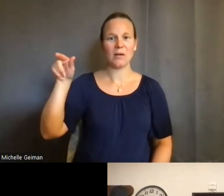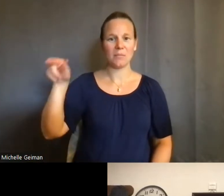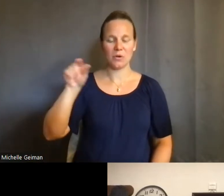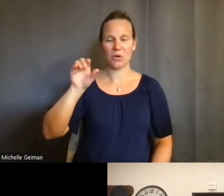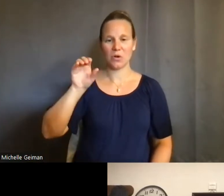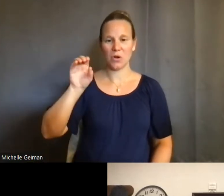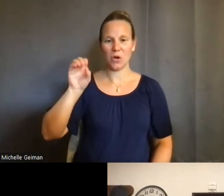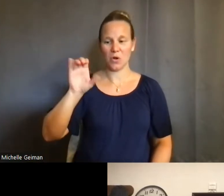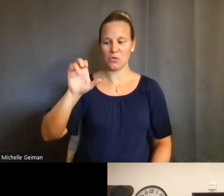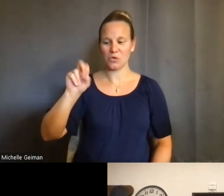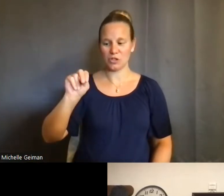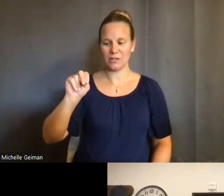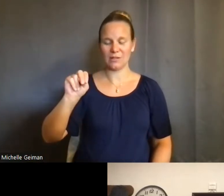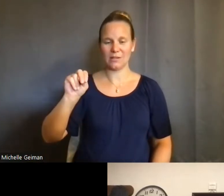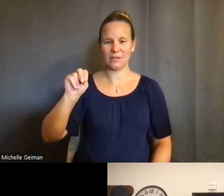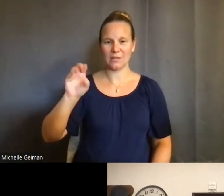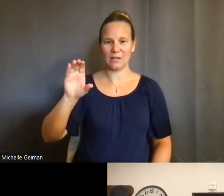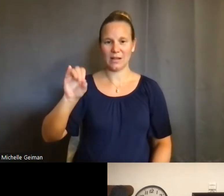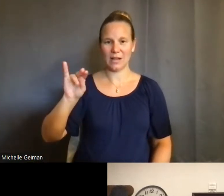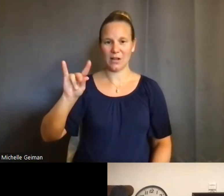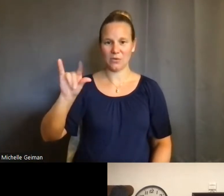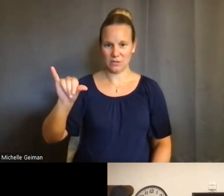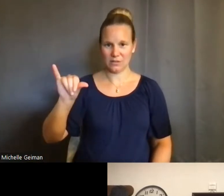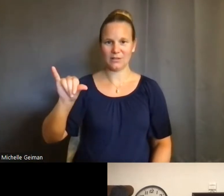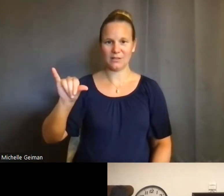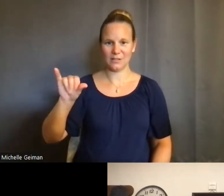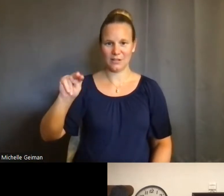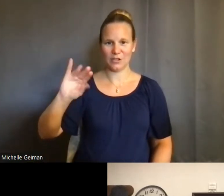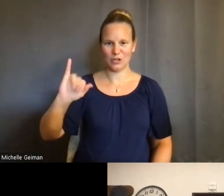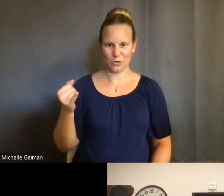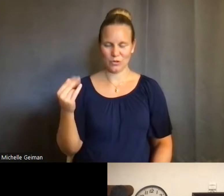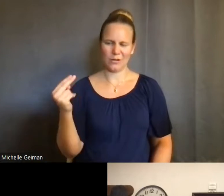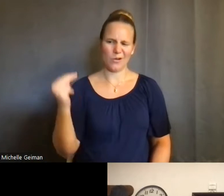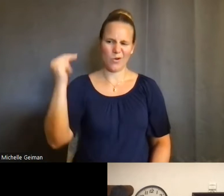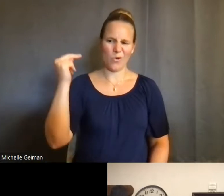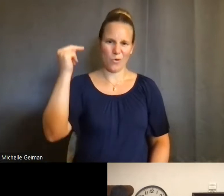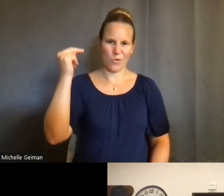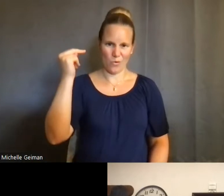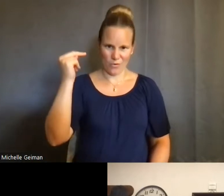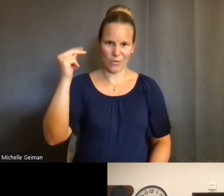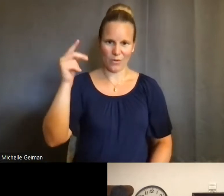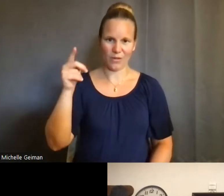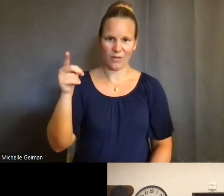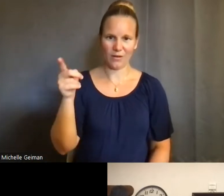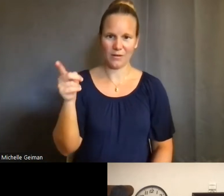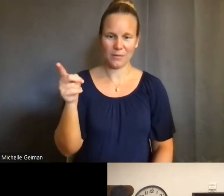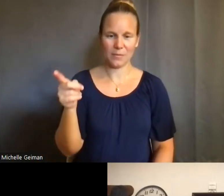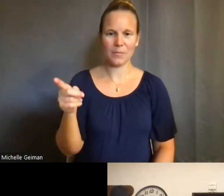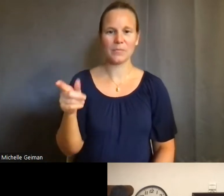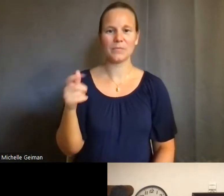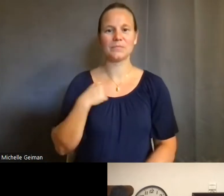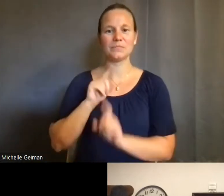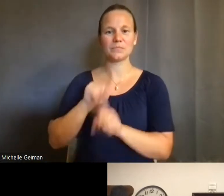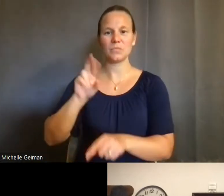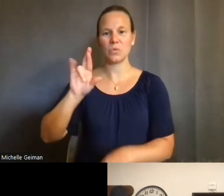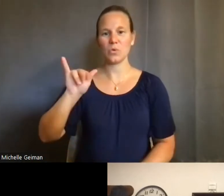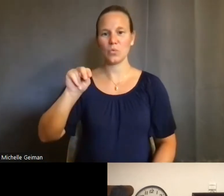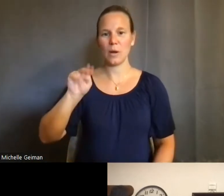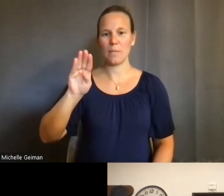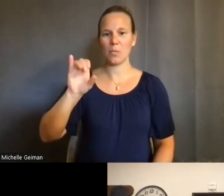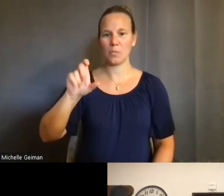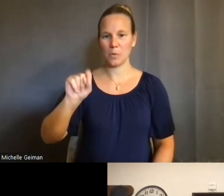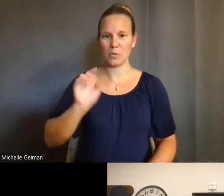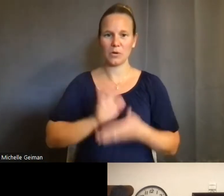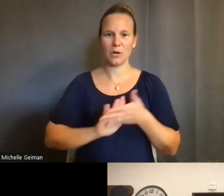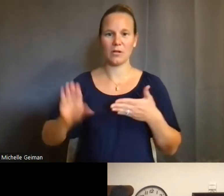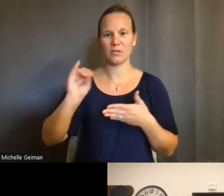New Jersey, just north of Atlantic City, and I attended school at Ramapo College of New Jersey, not far from where